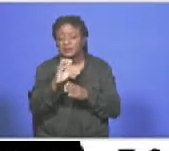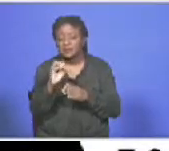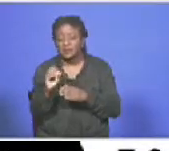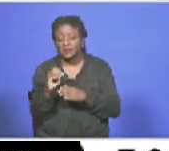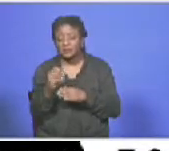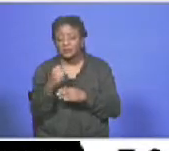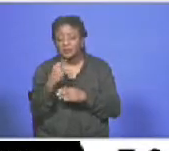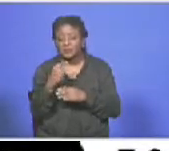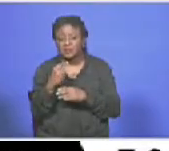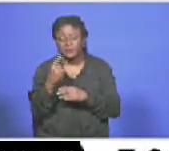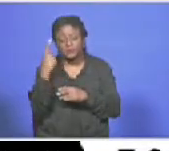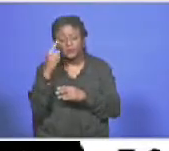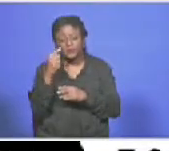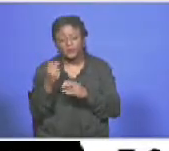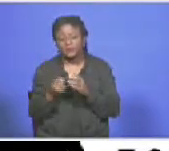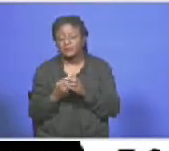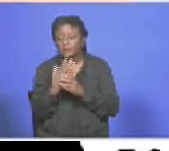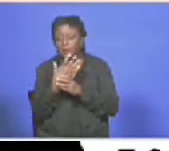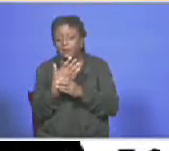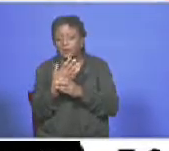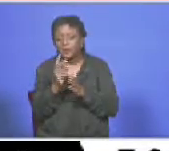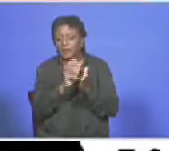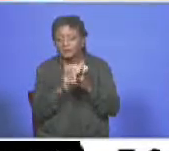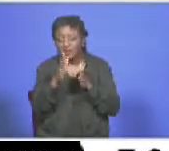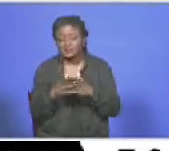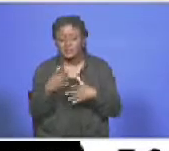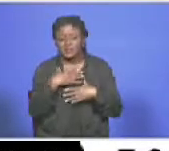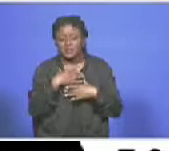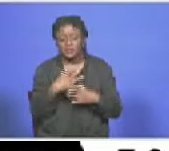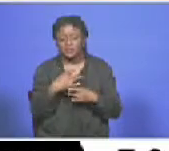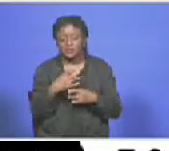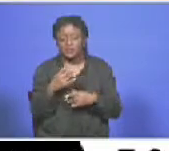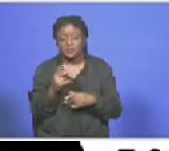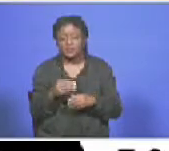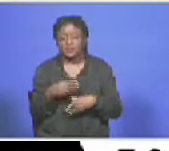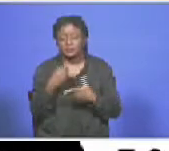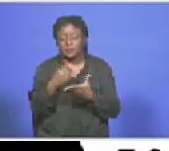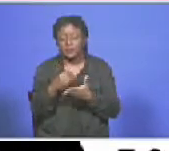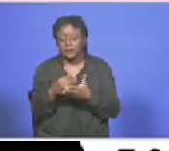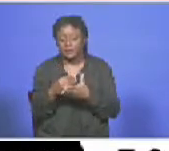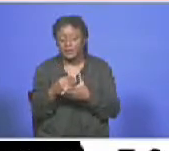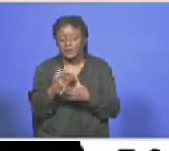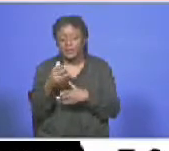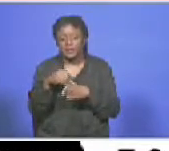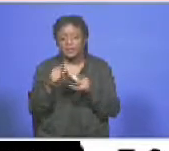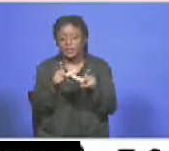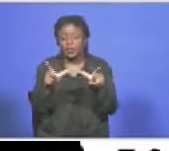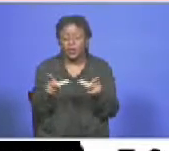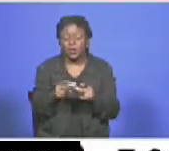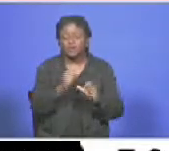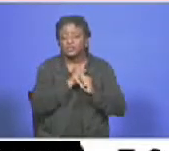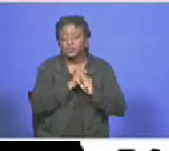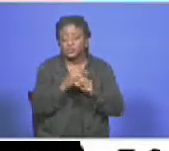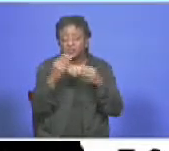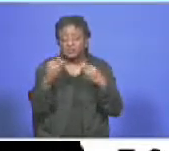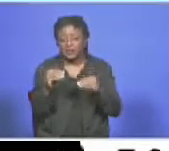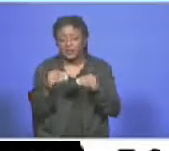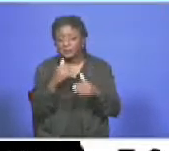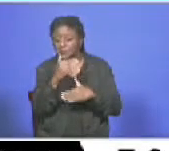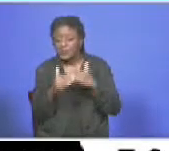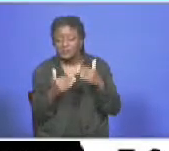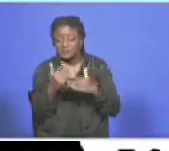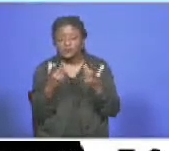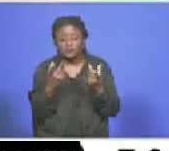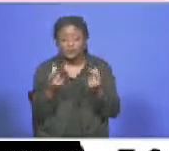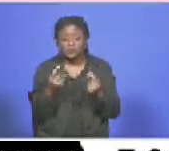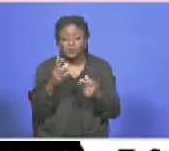for the budding investor interested in profiting within the local securities market, the process of due diligence is by far the